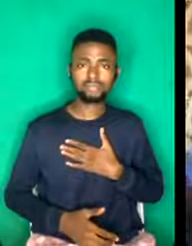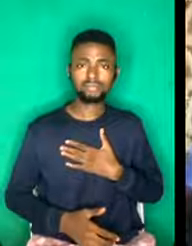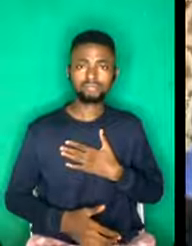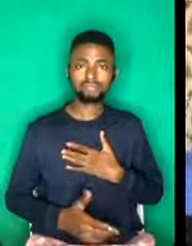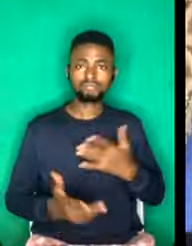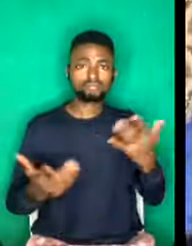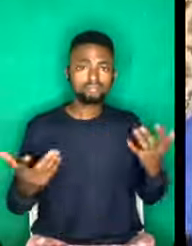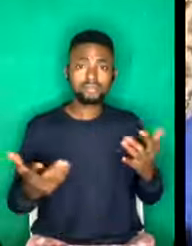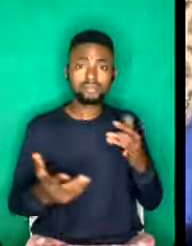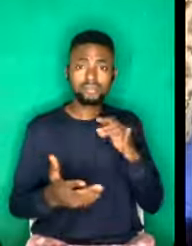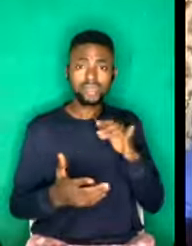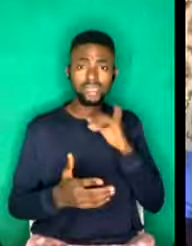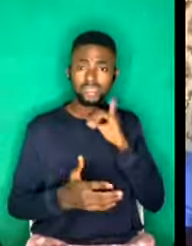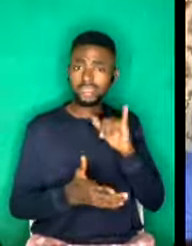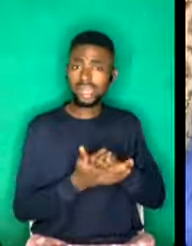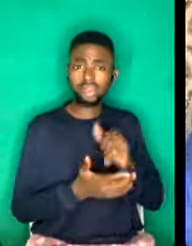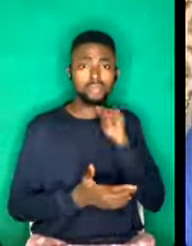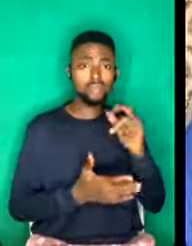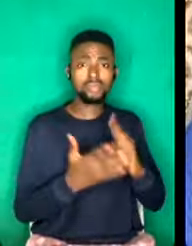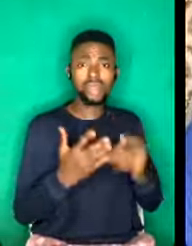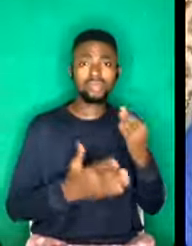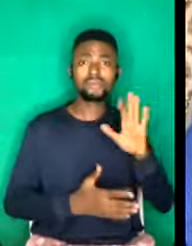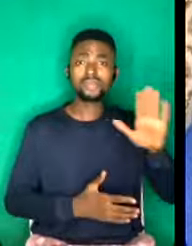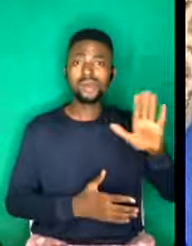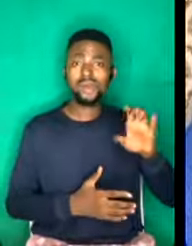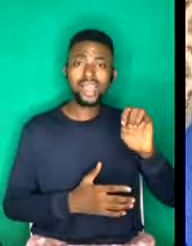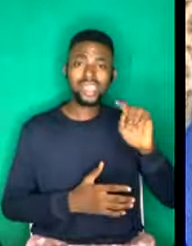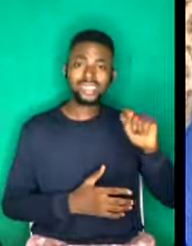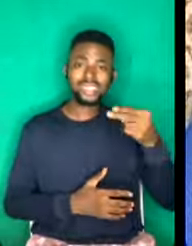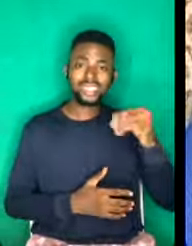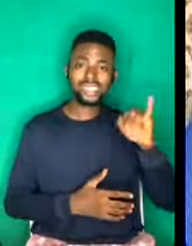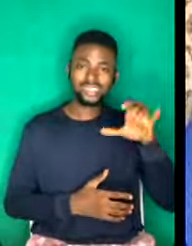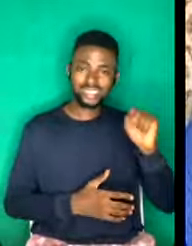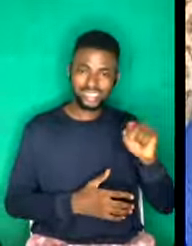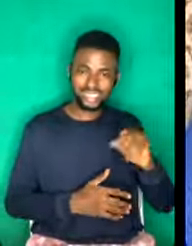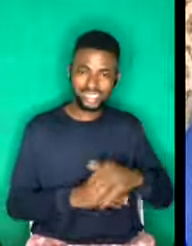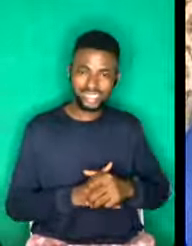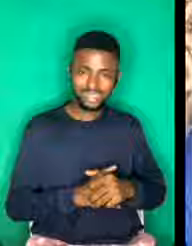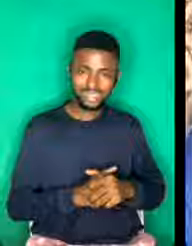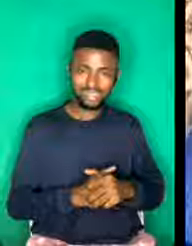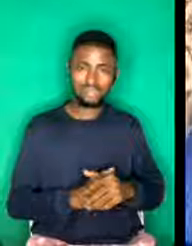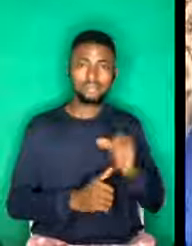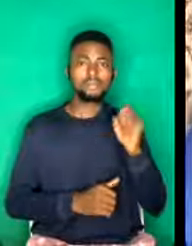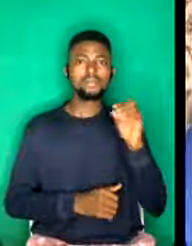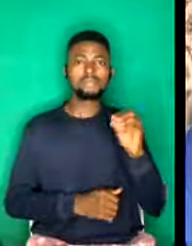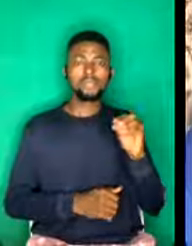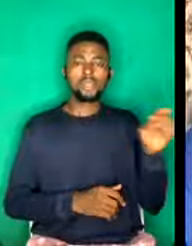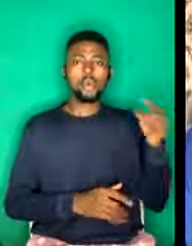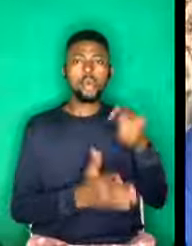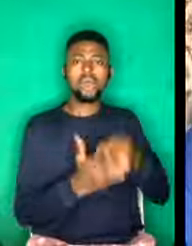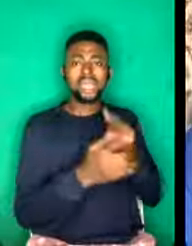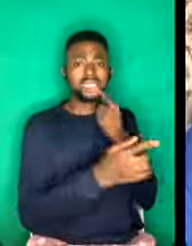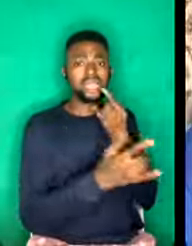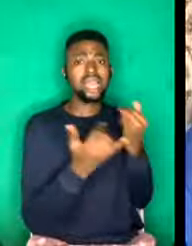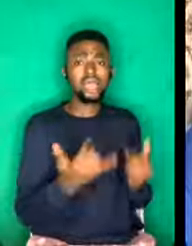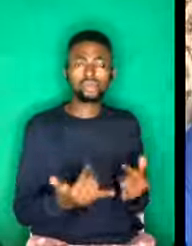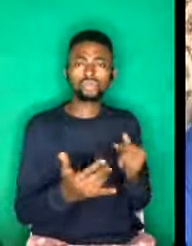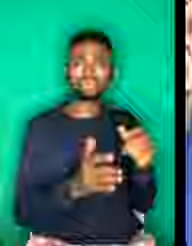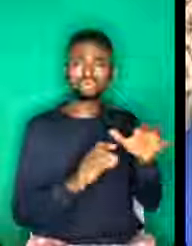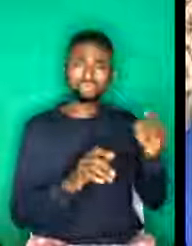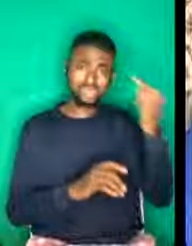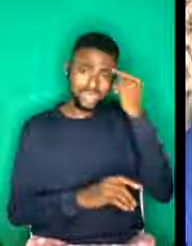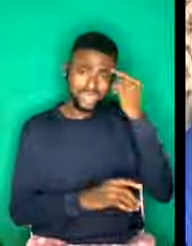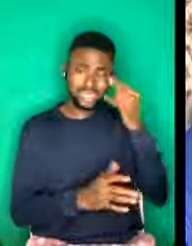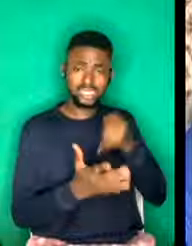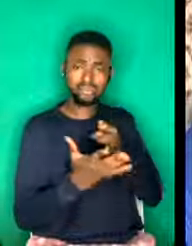of your ethics name, Mr. Samuel. Yes, please. So is this what I said now? Do you think it is